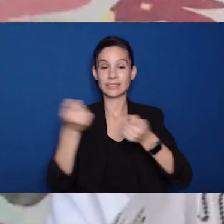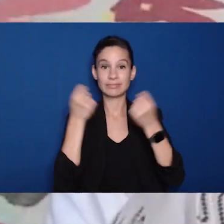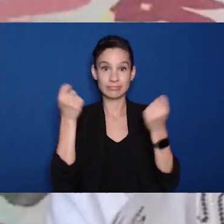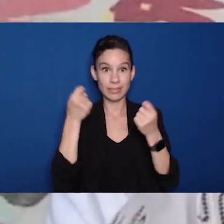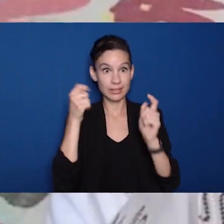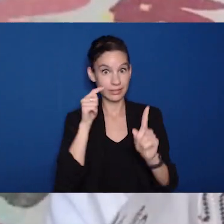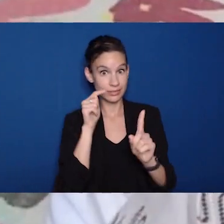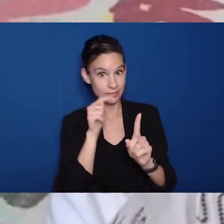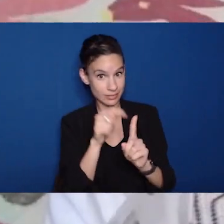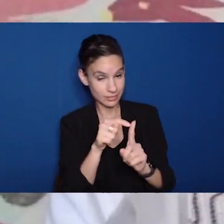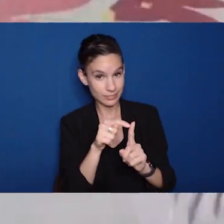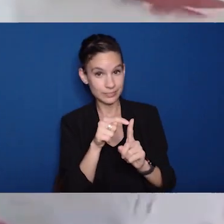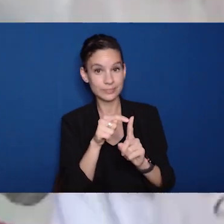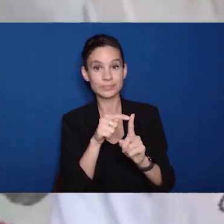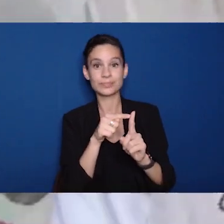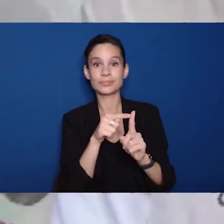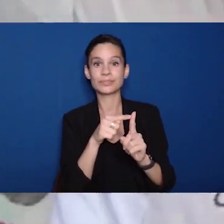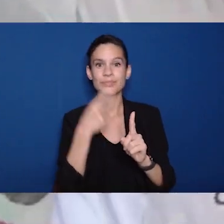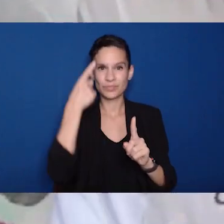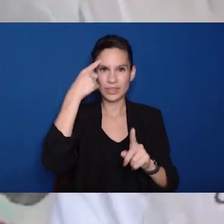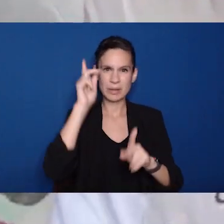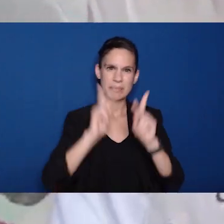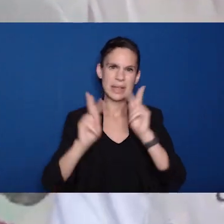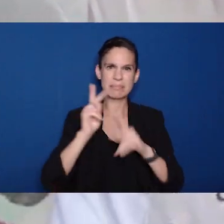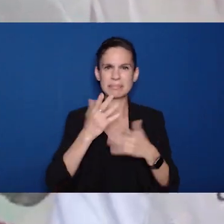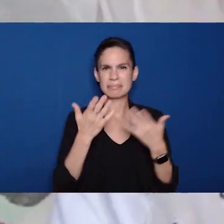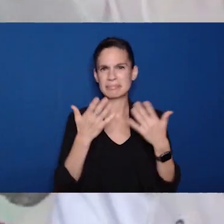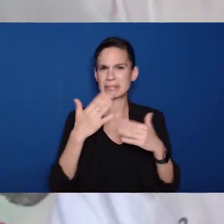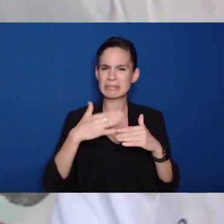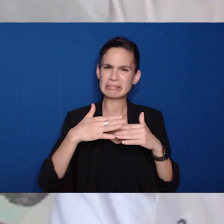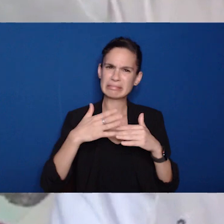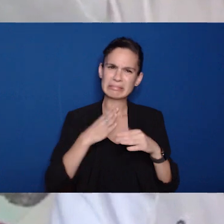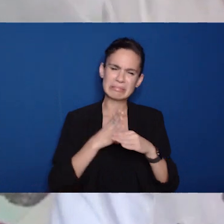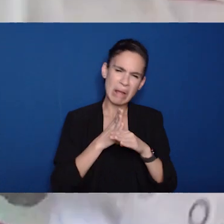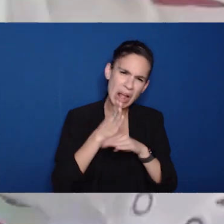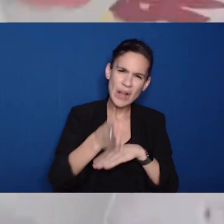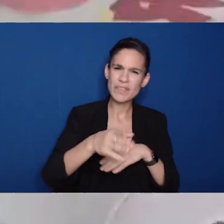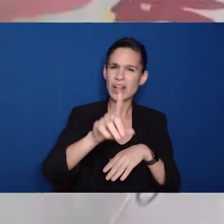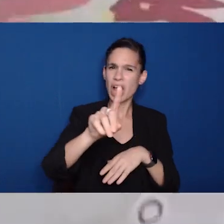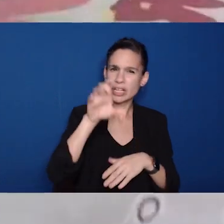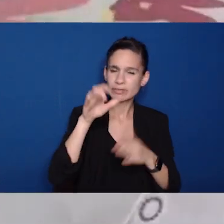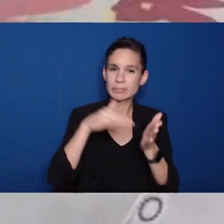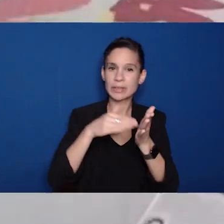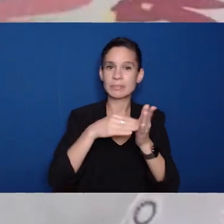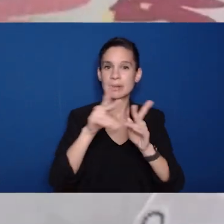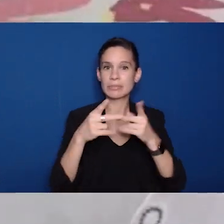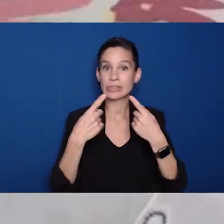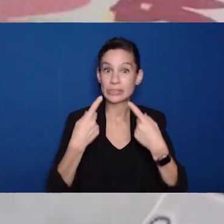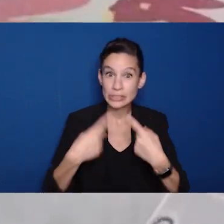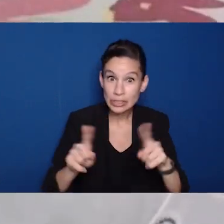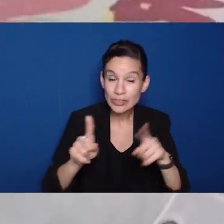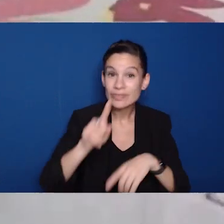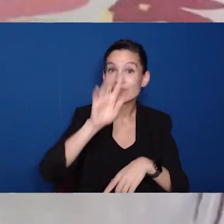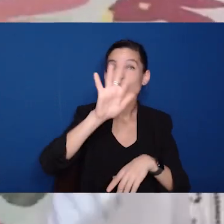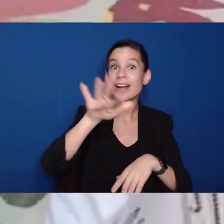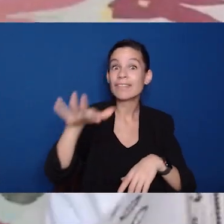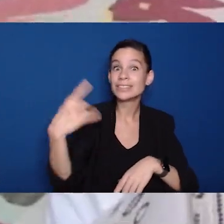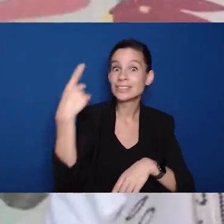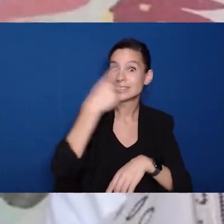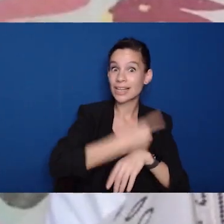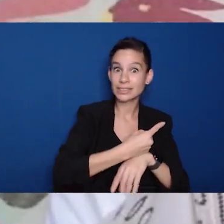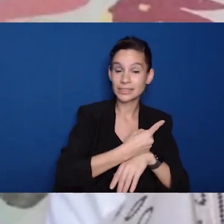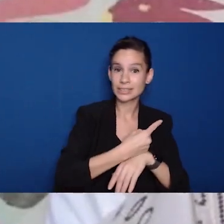festival of humankind, 100 million people for 55 days, 100 million people over the course of 55